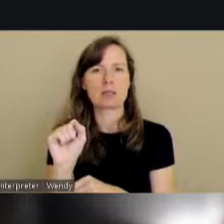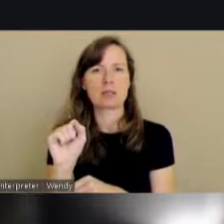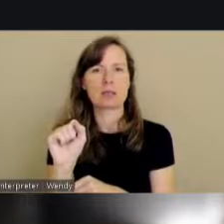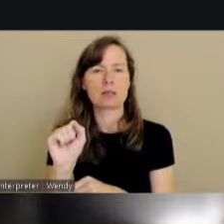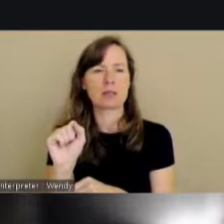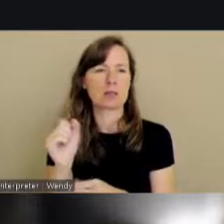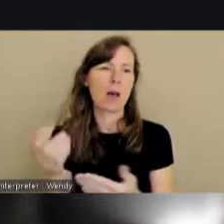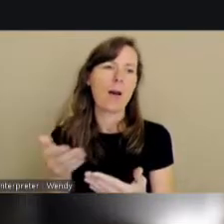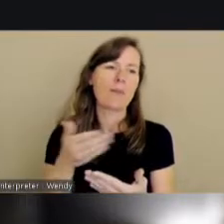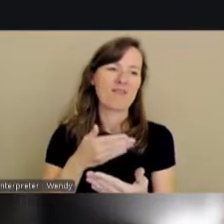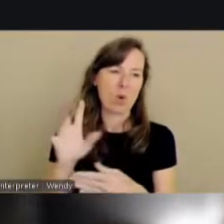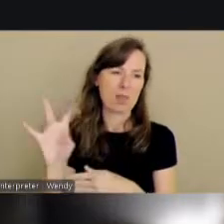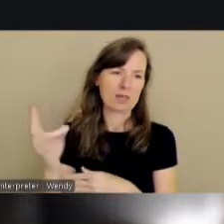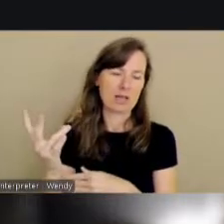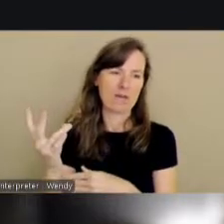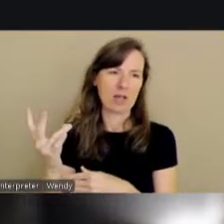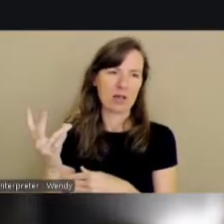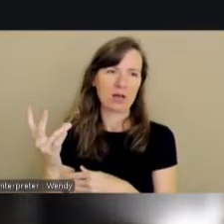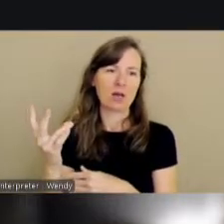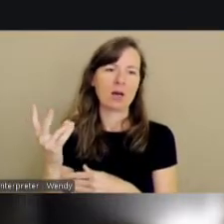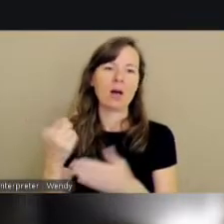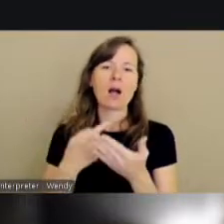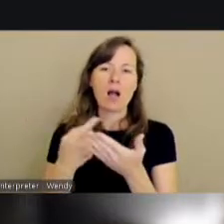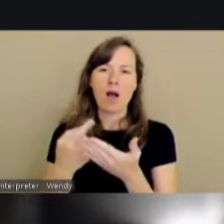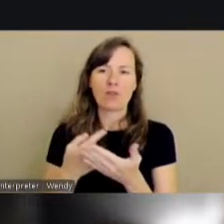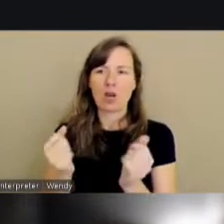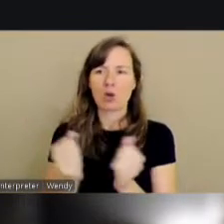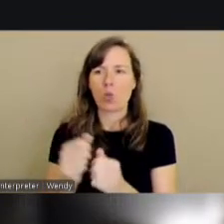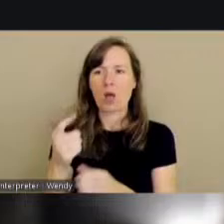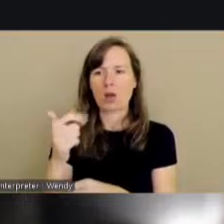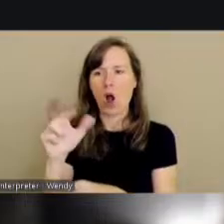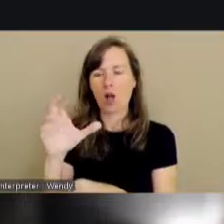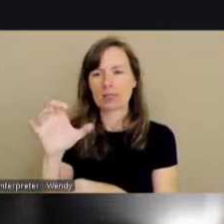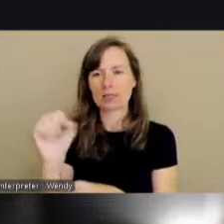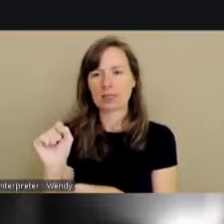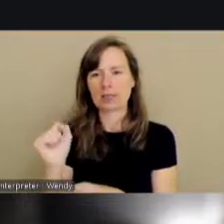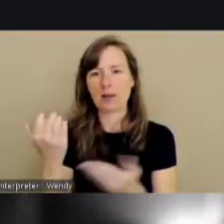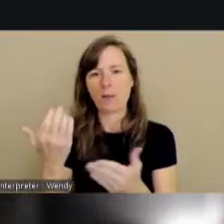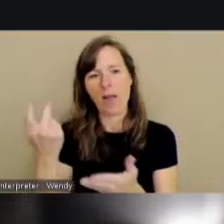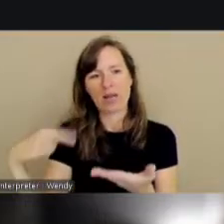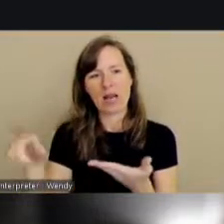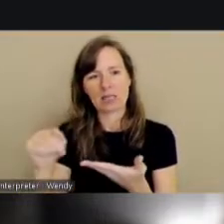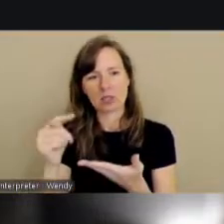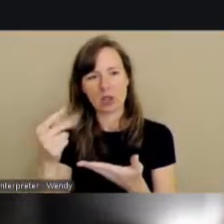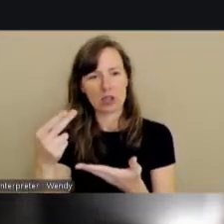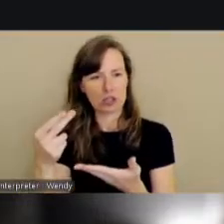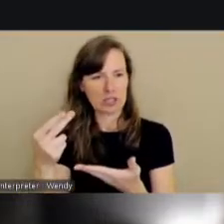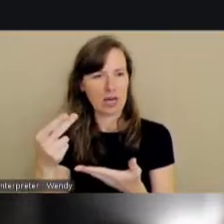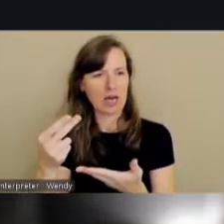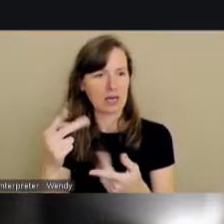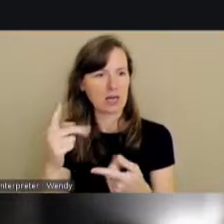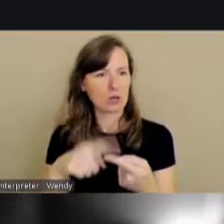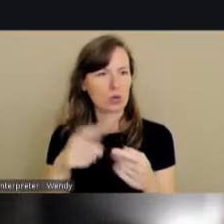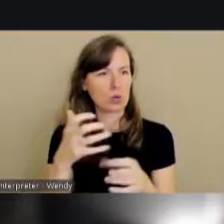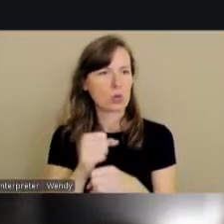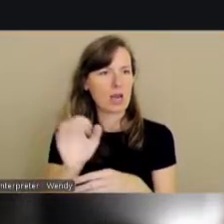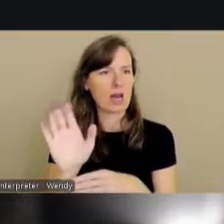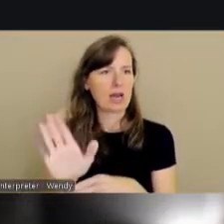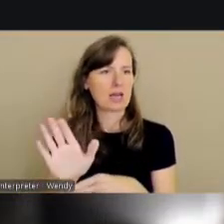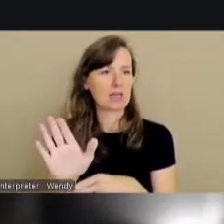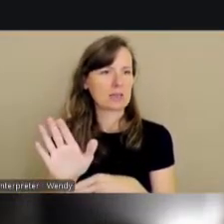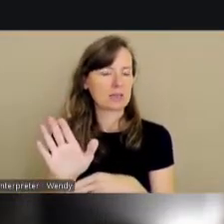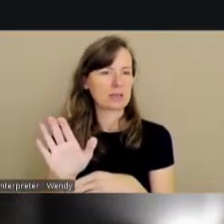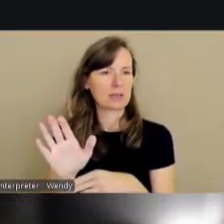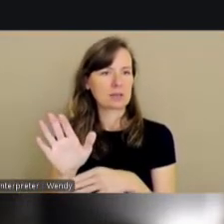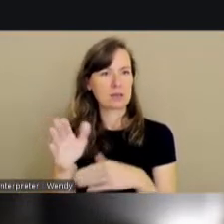before the 7th, conversations will be had with Councilmember Garces, perhaps next Thursday, to pulse him on